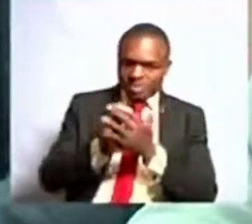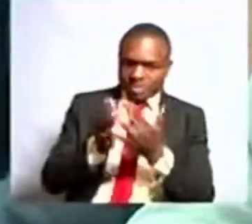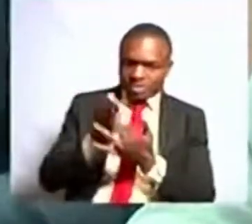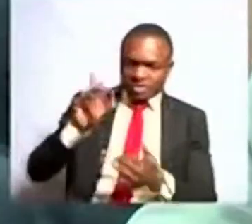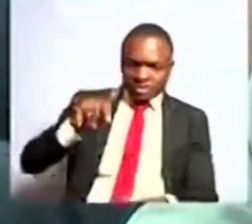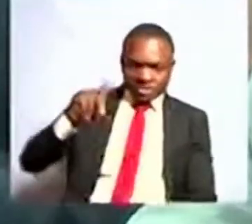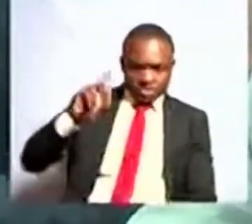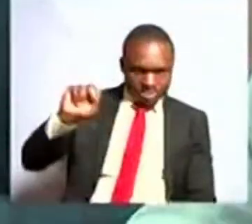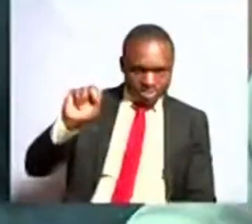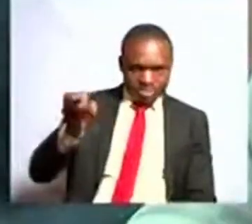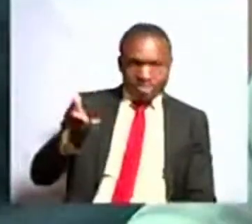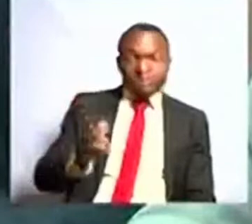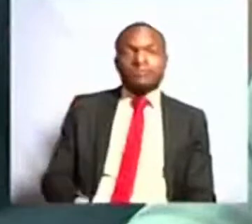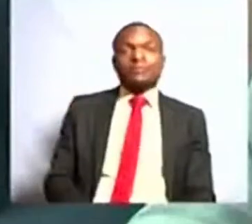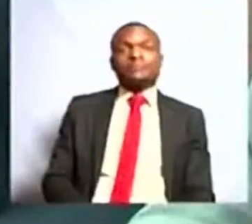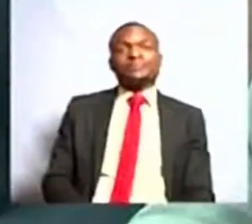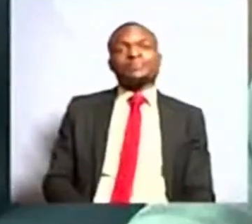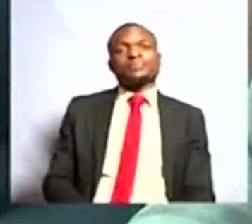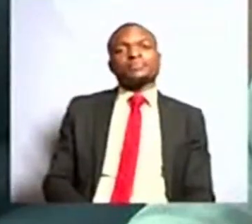PS.